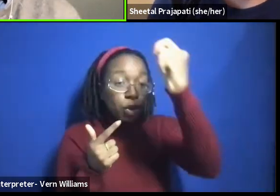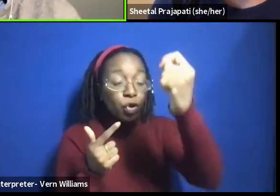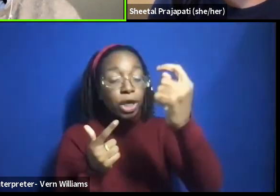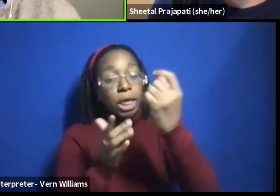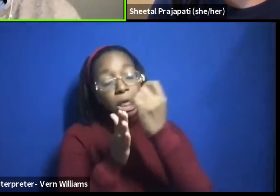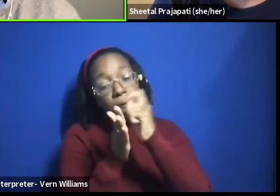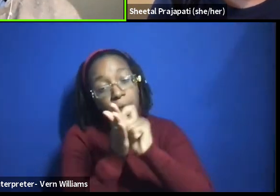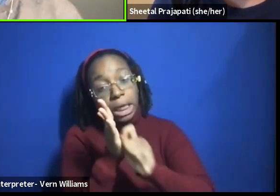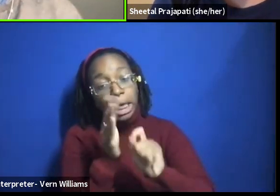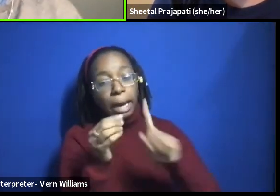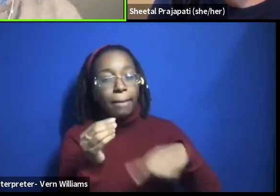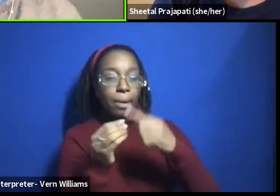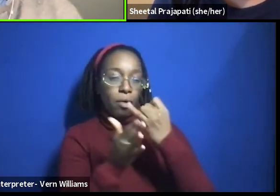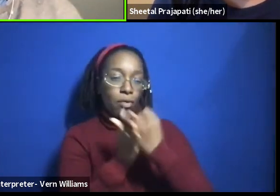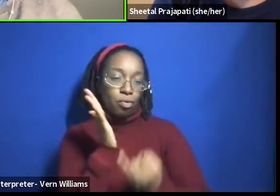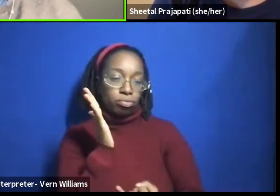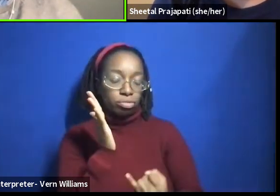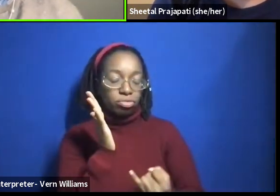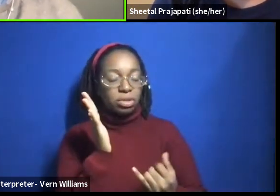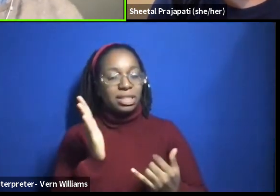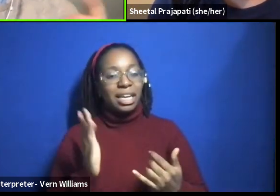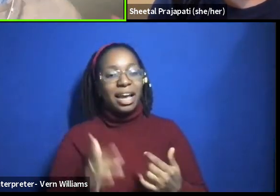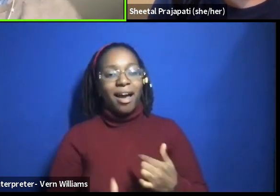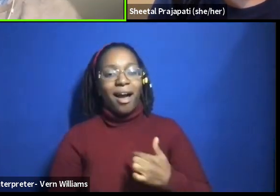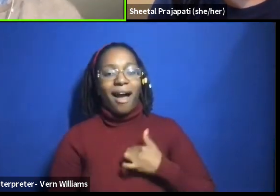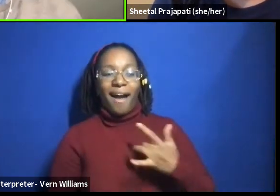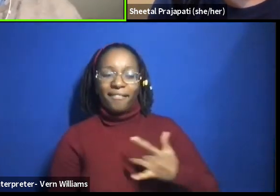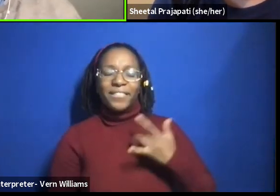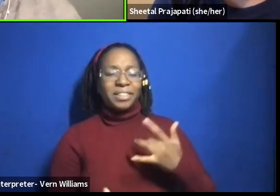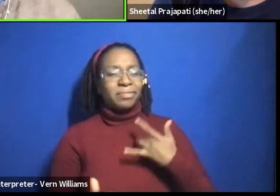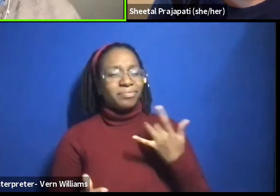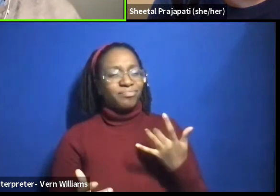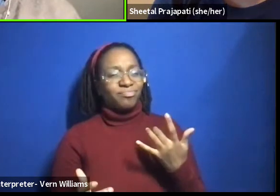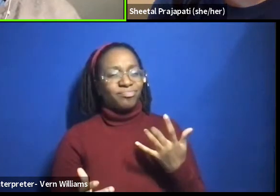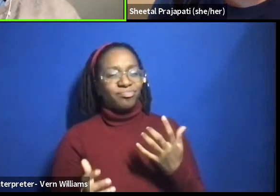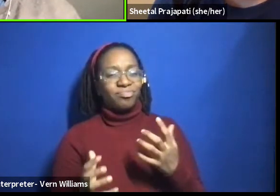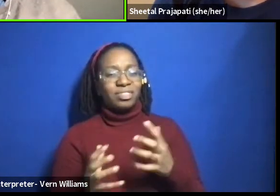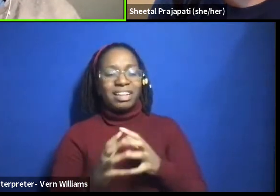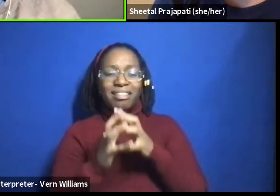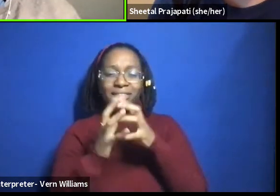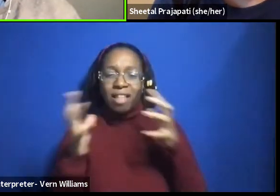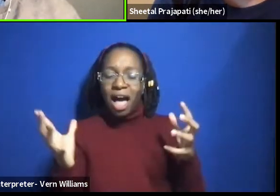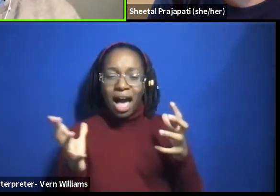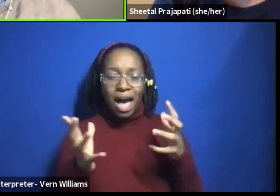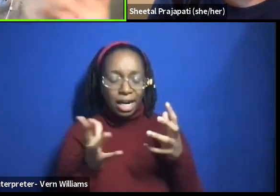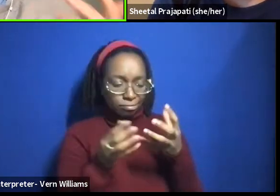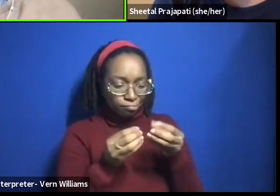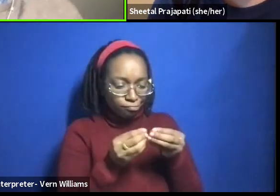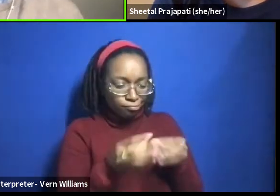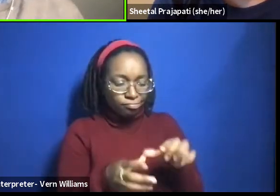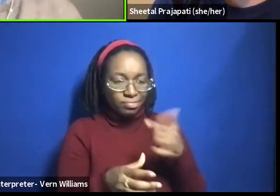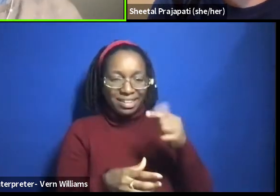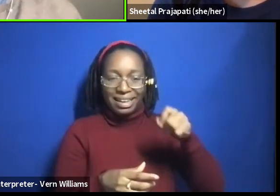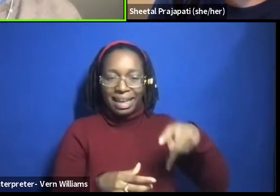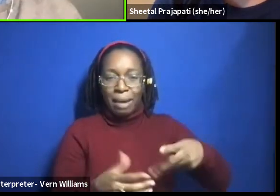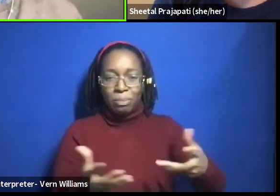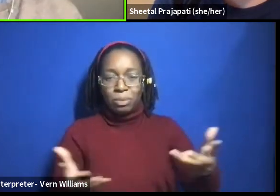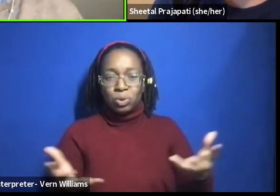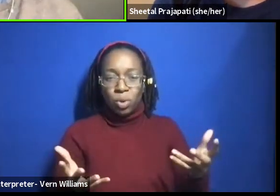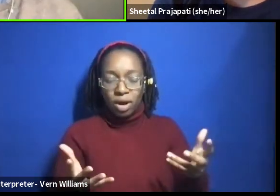art. And I feel there's a large aspect that is missing, which is the sociological